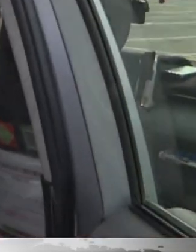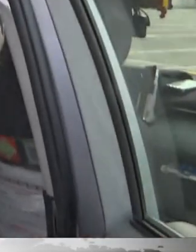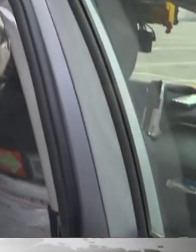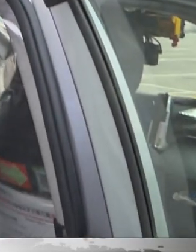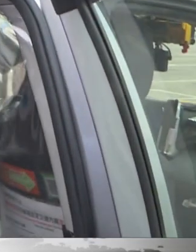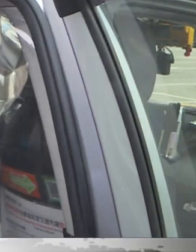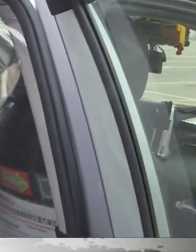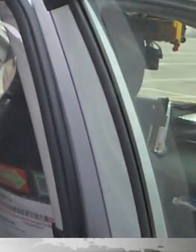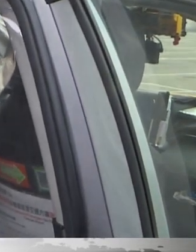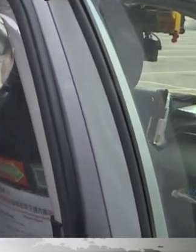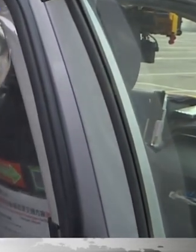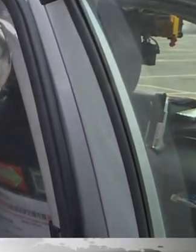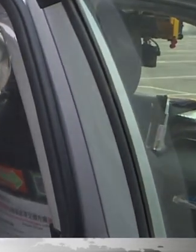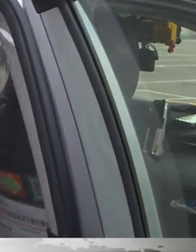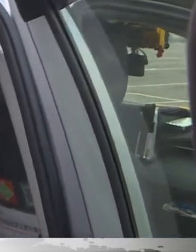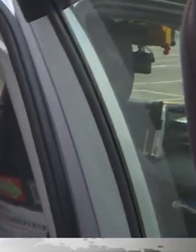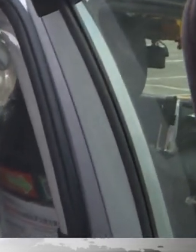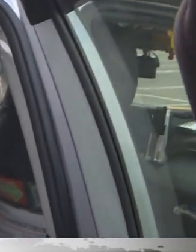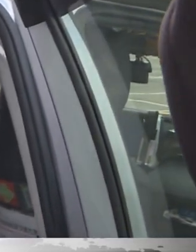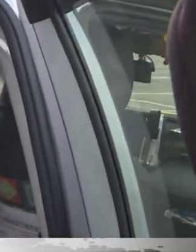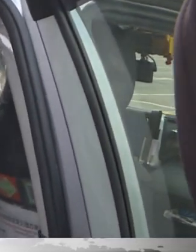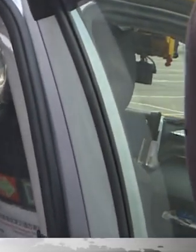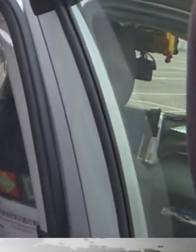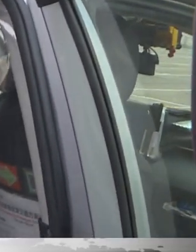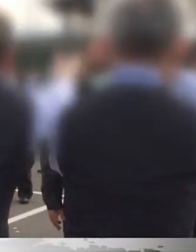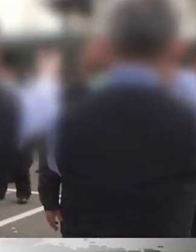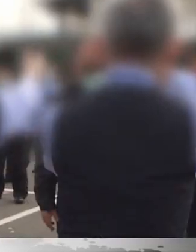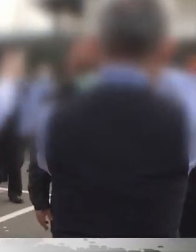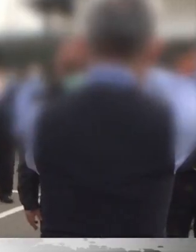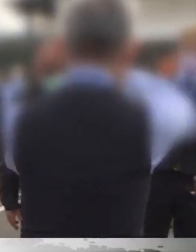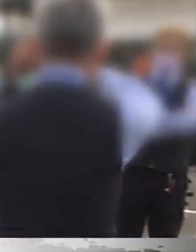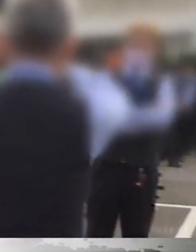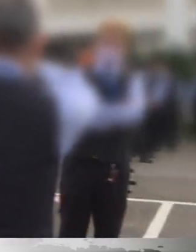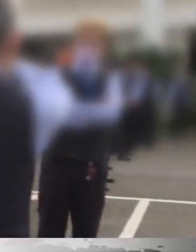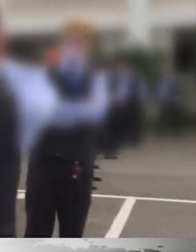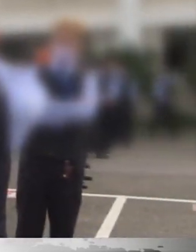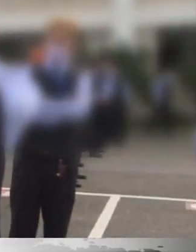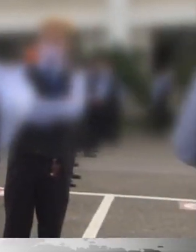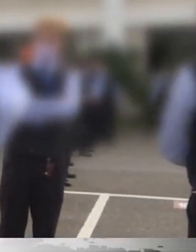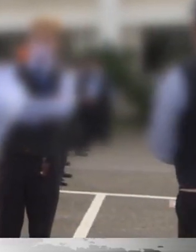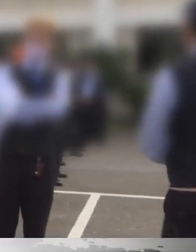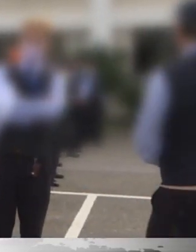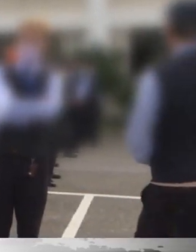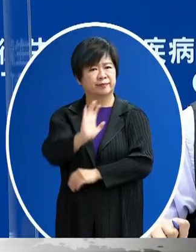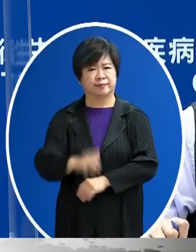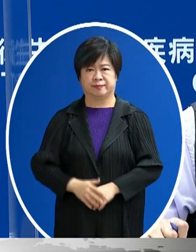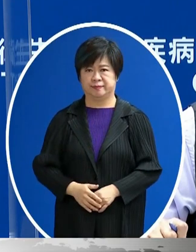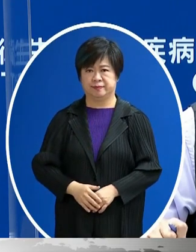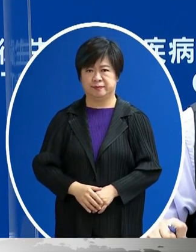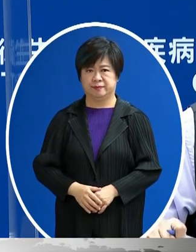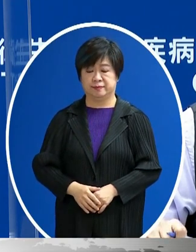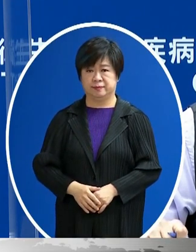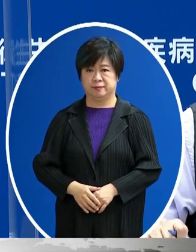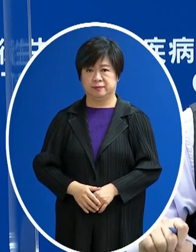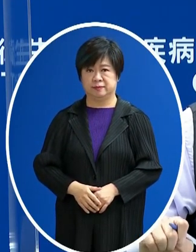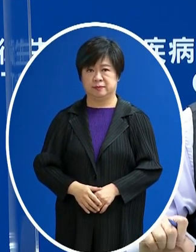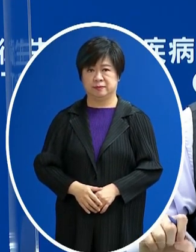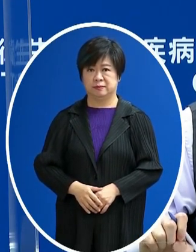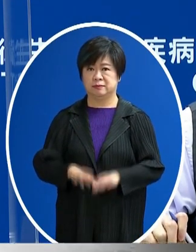Taoyuan have been asked to clear out 20% of their regular beds in 3 days for use as COVID beds.